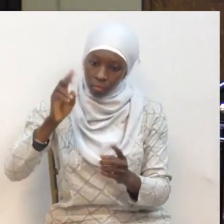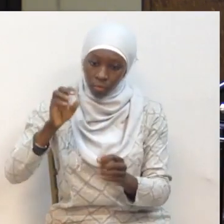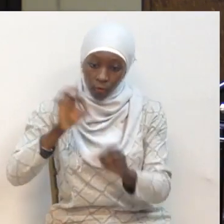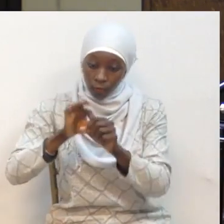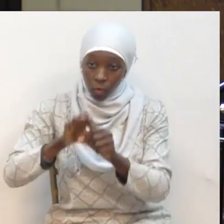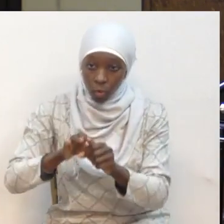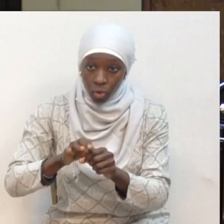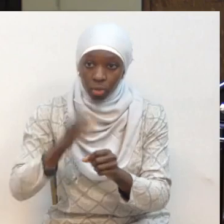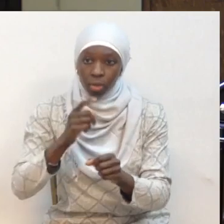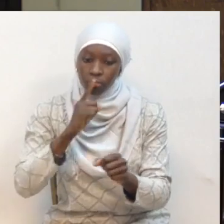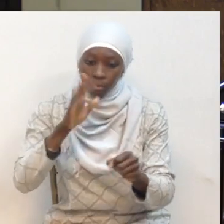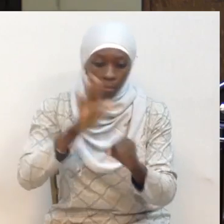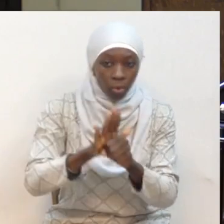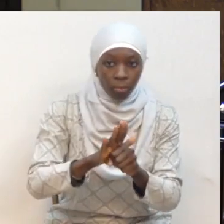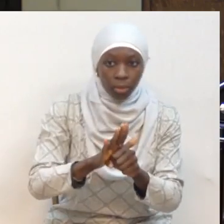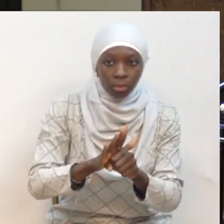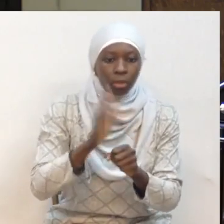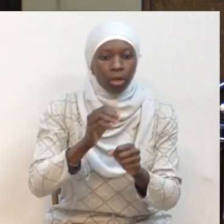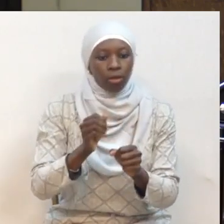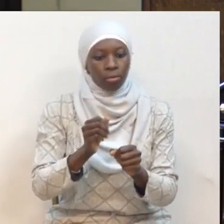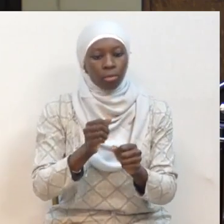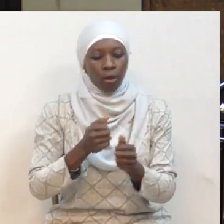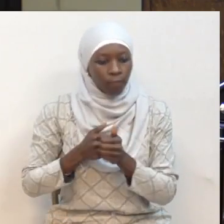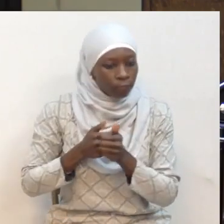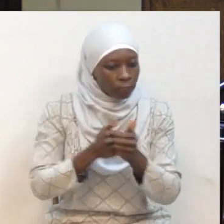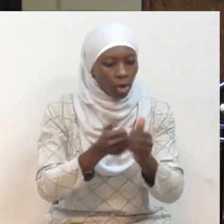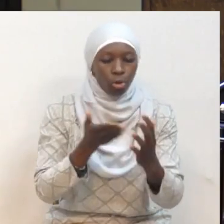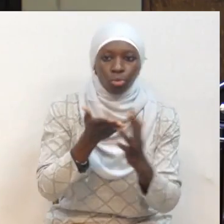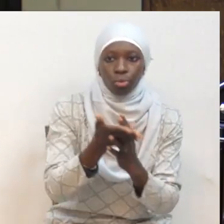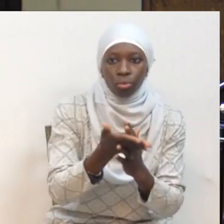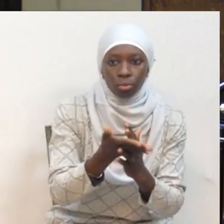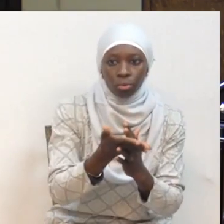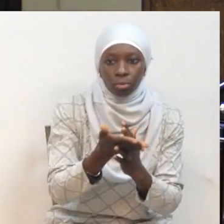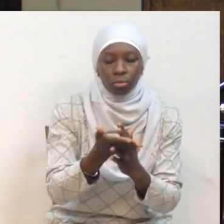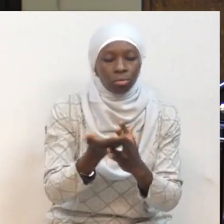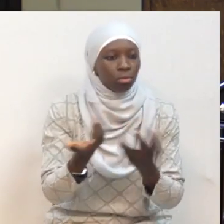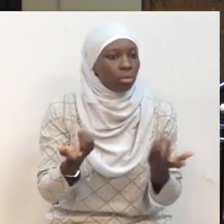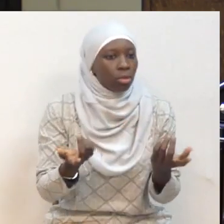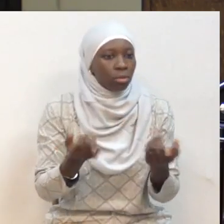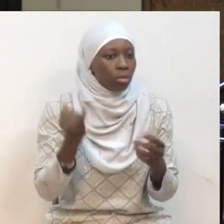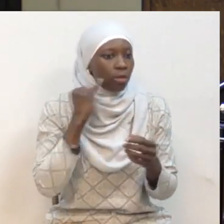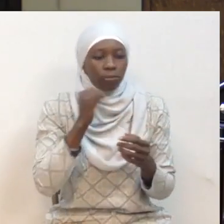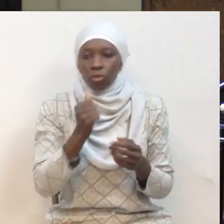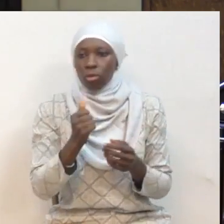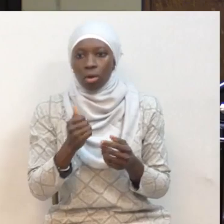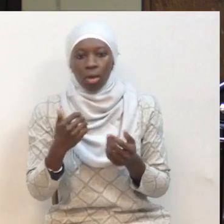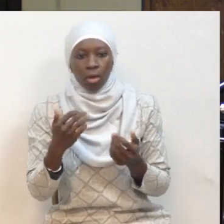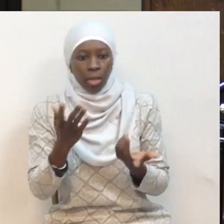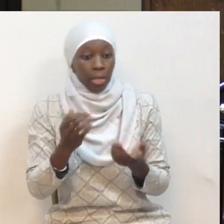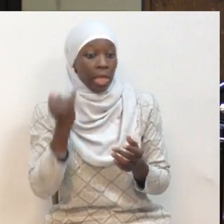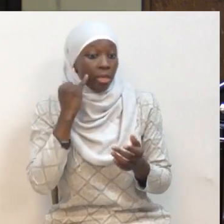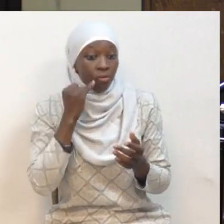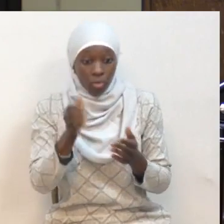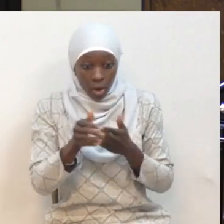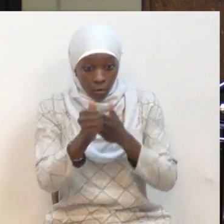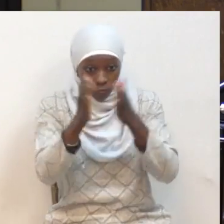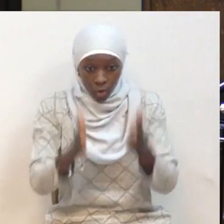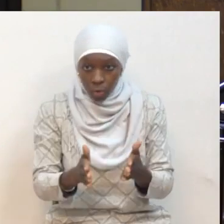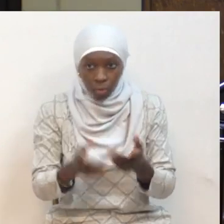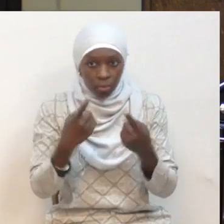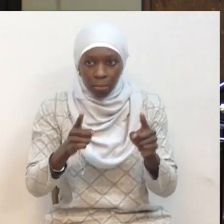then the cliche says, if you don't have followers, you are no leader. If nobody listens to you, if